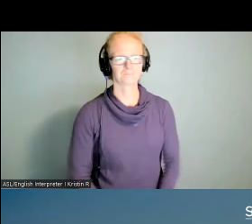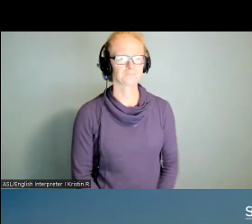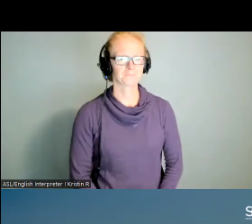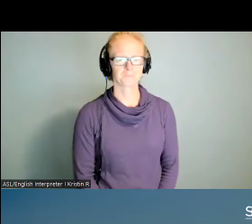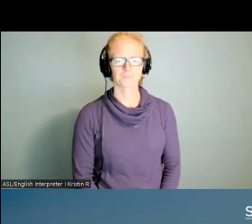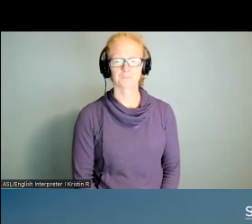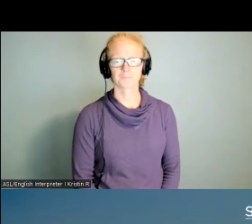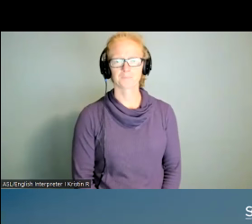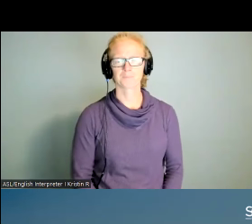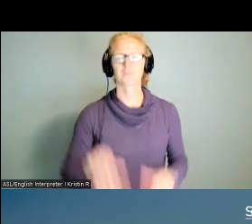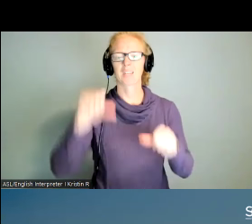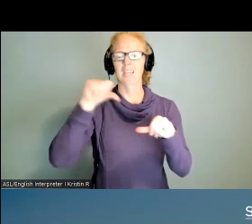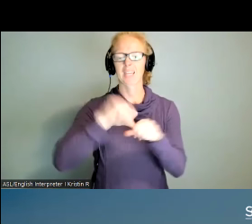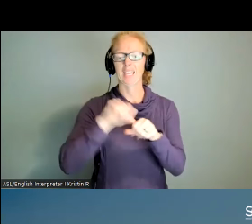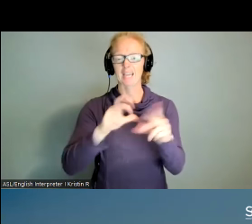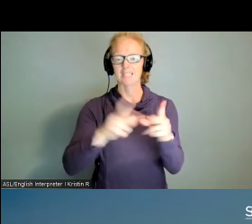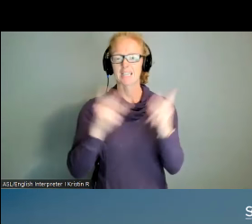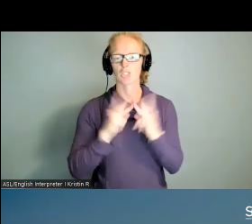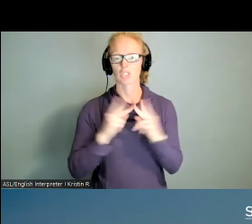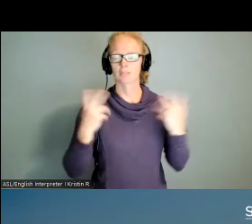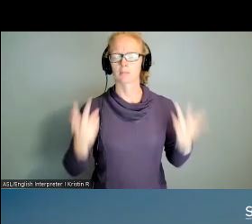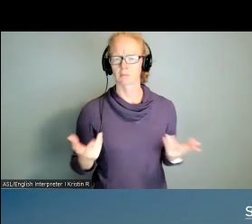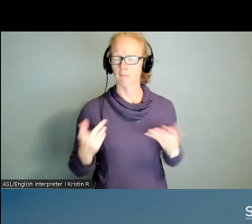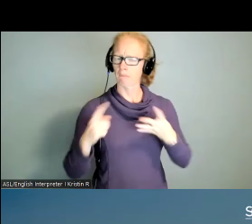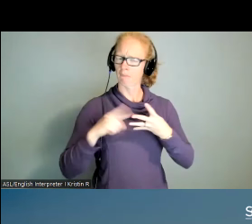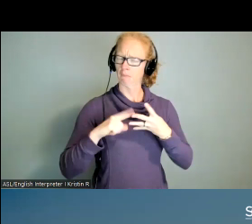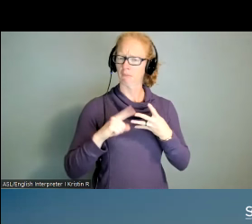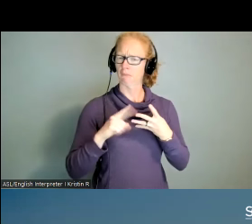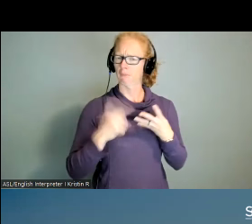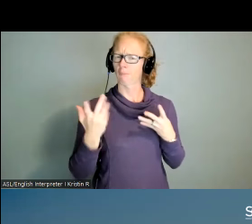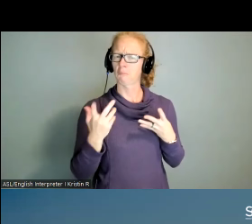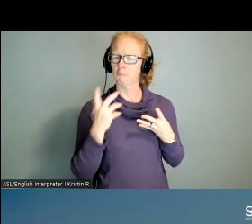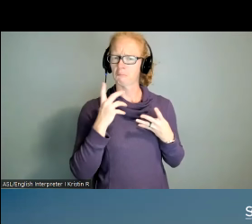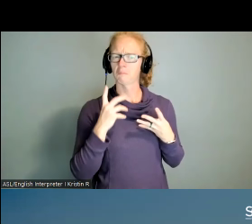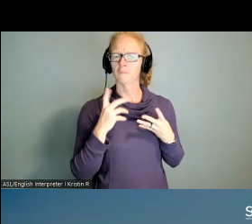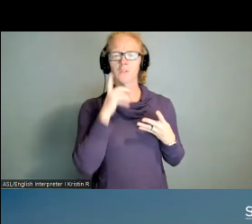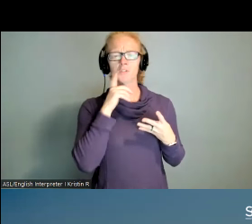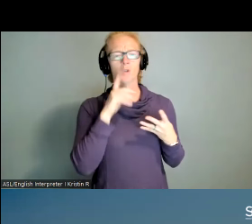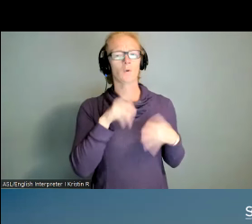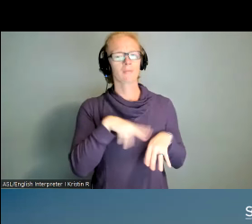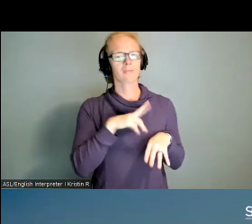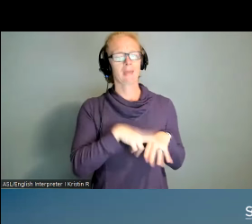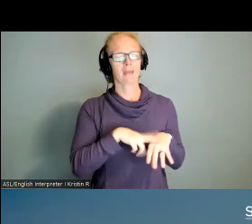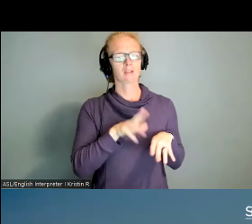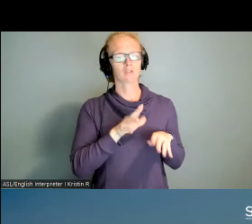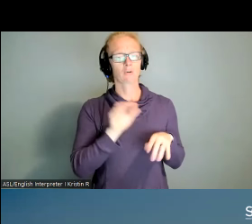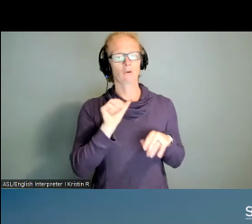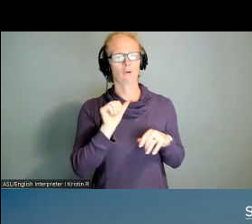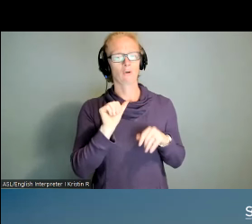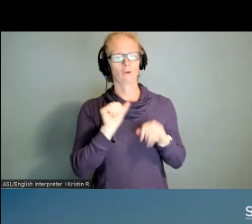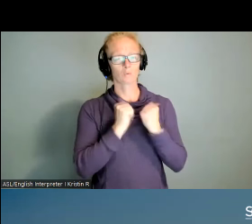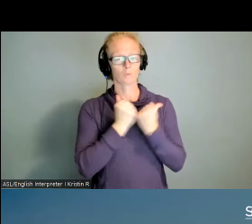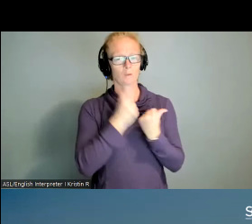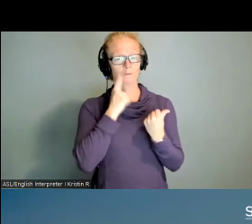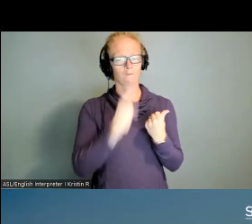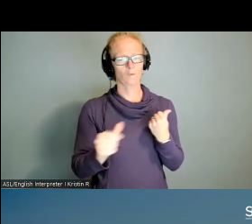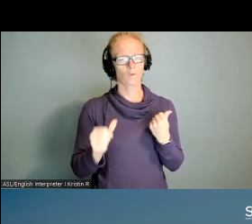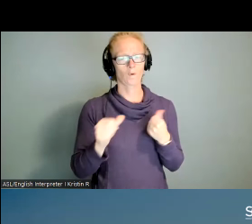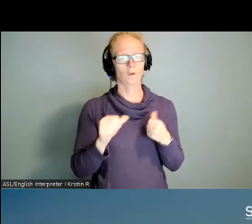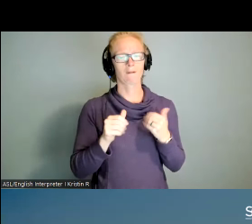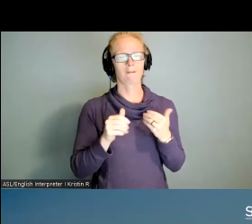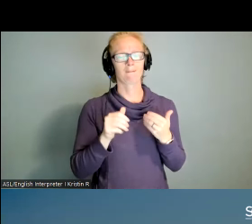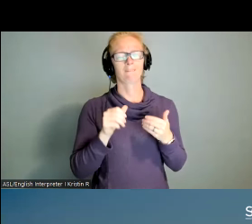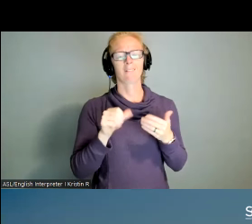Next, we have gas stations. So according to the National Association of Convenience Stores, about 25% of the